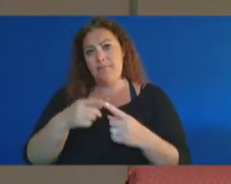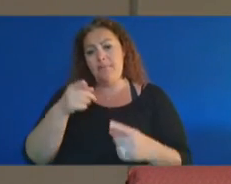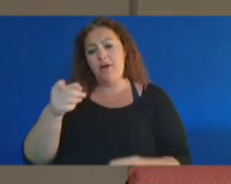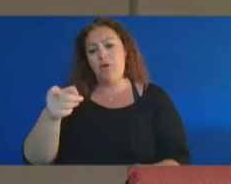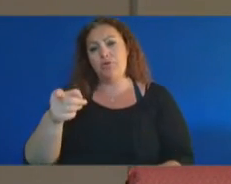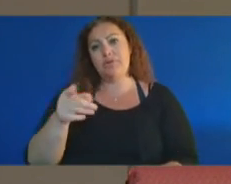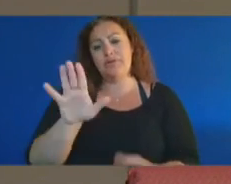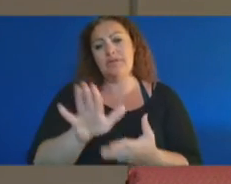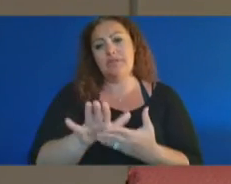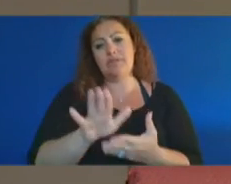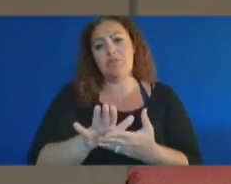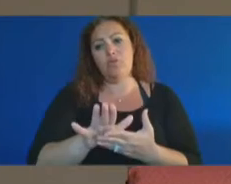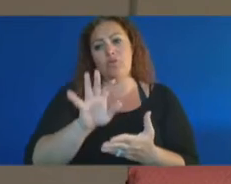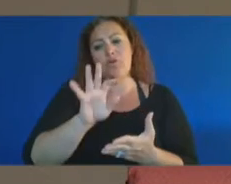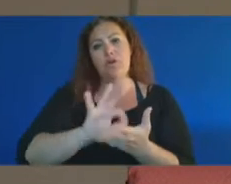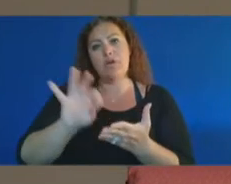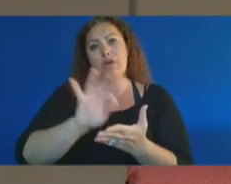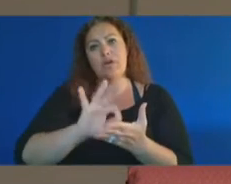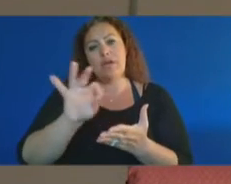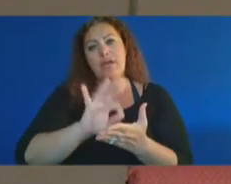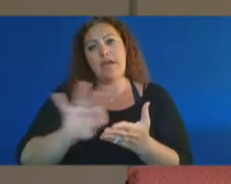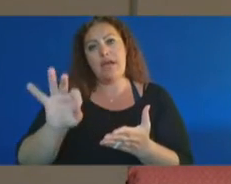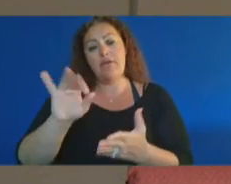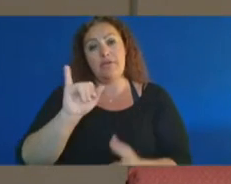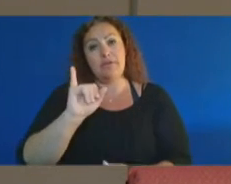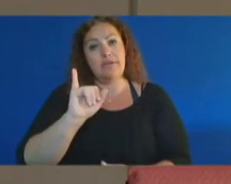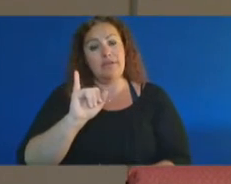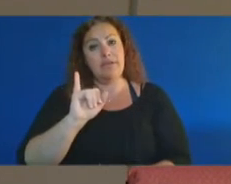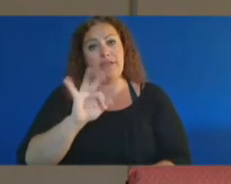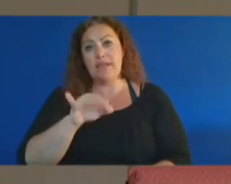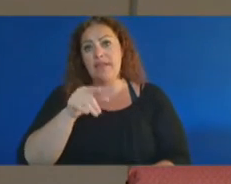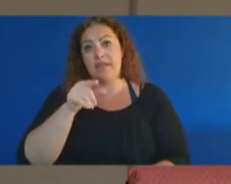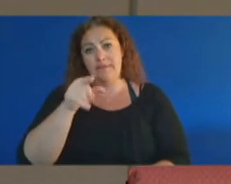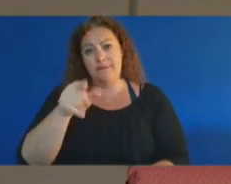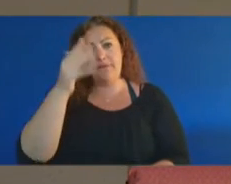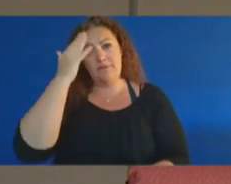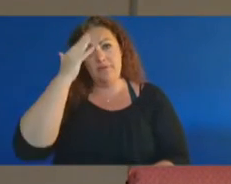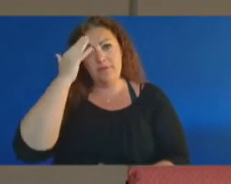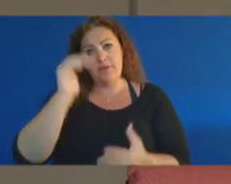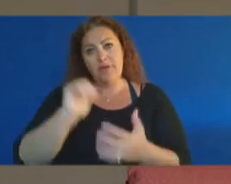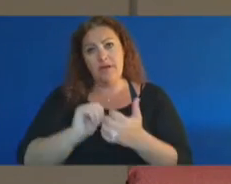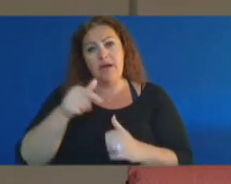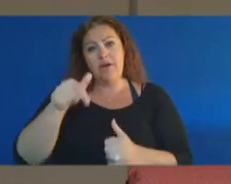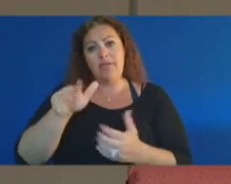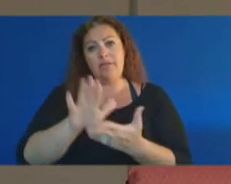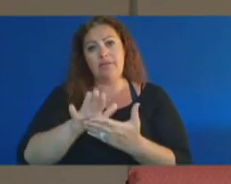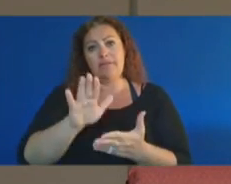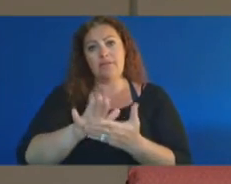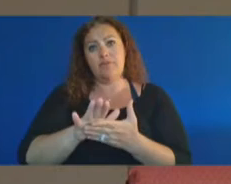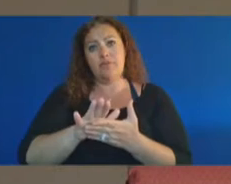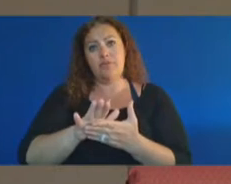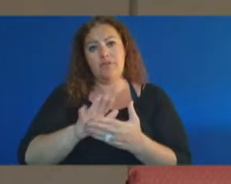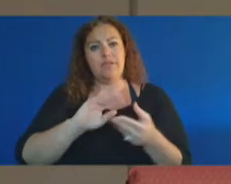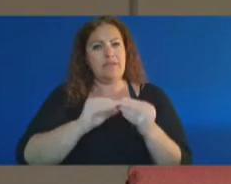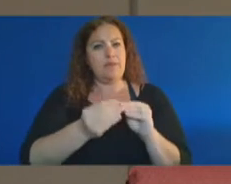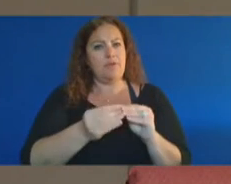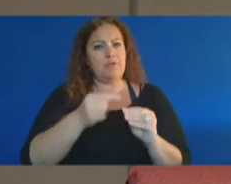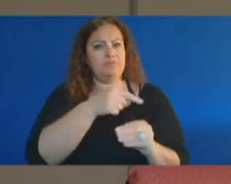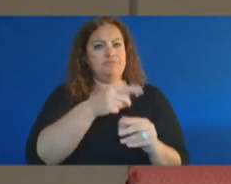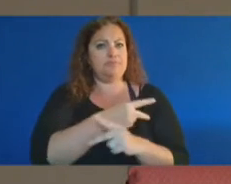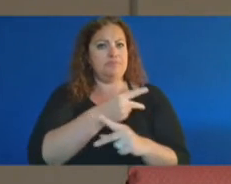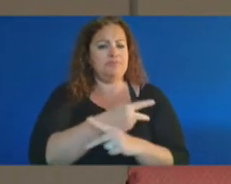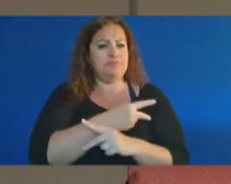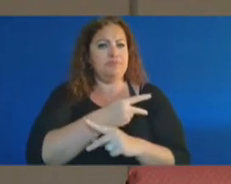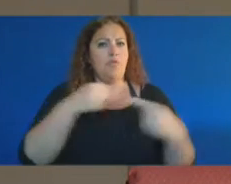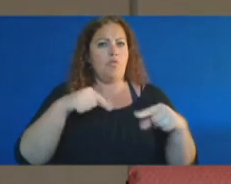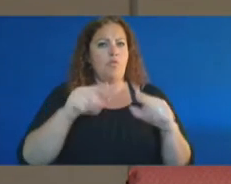school count um if you if you're familiar with how this the school capacity is calculated as the city